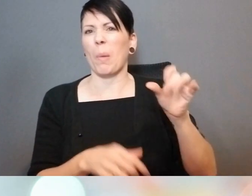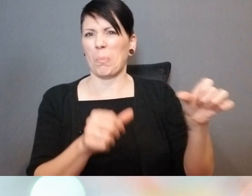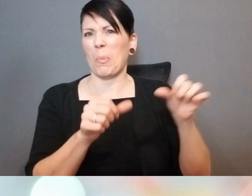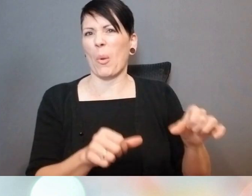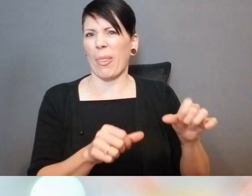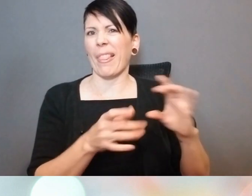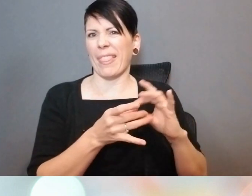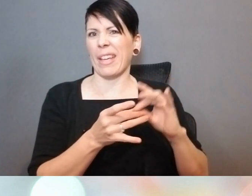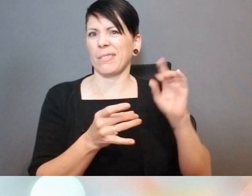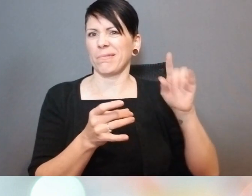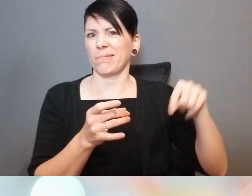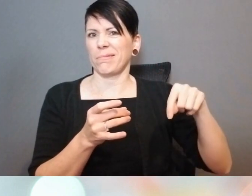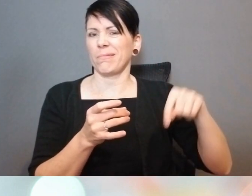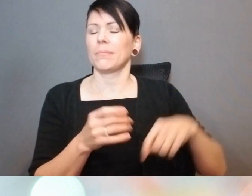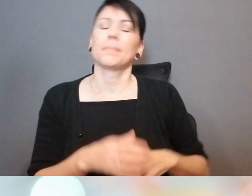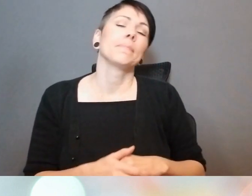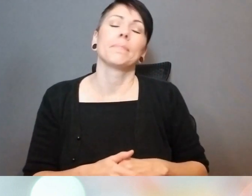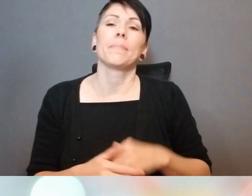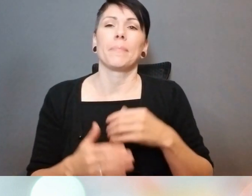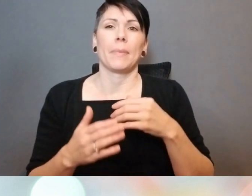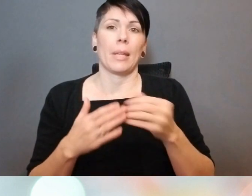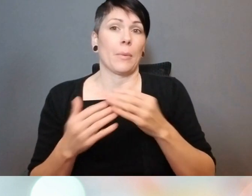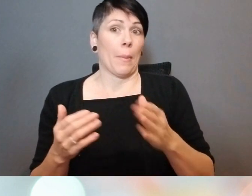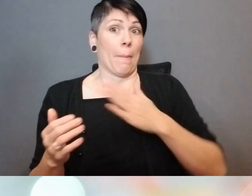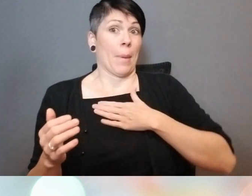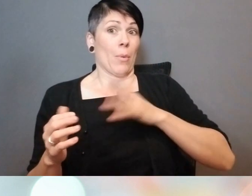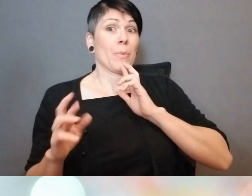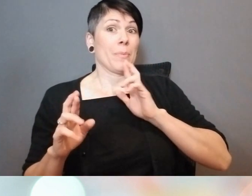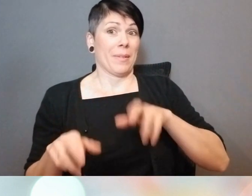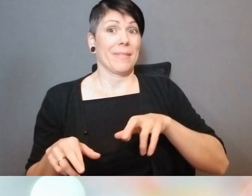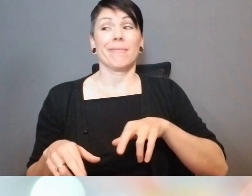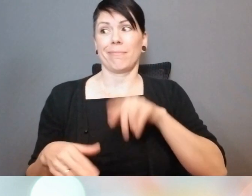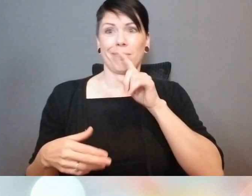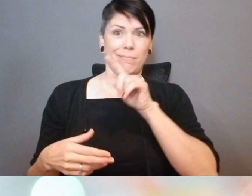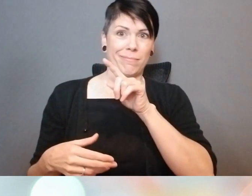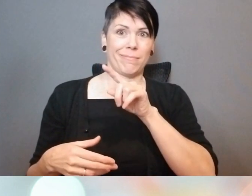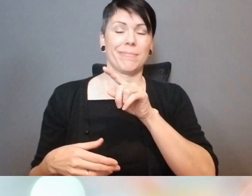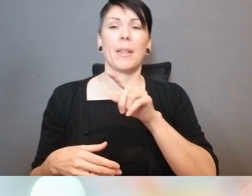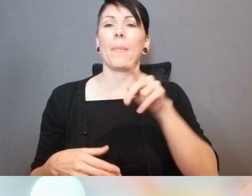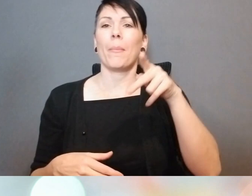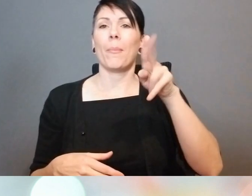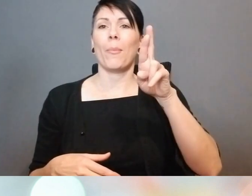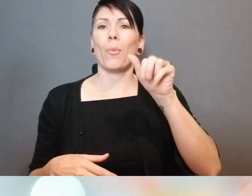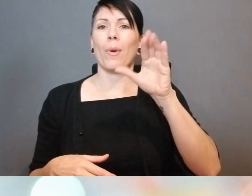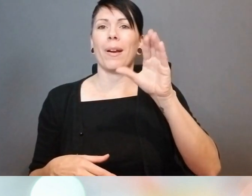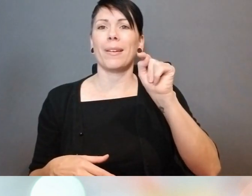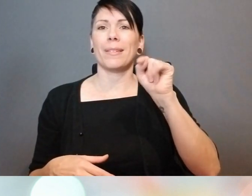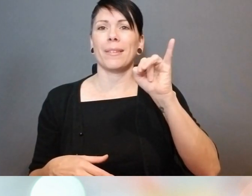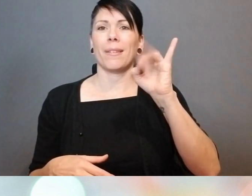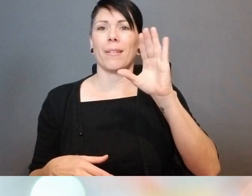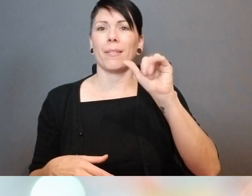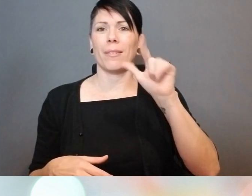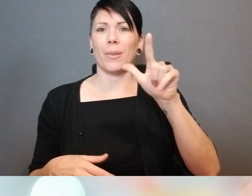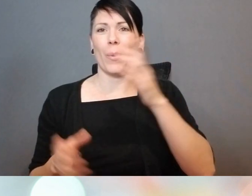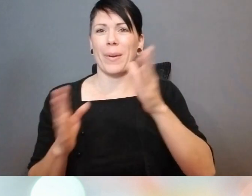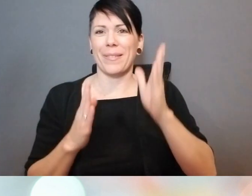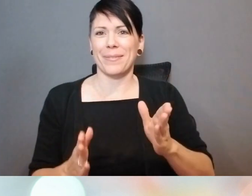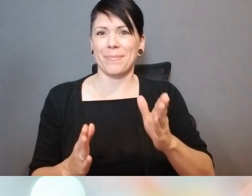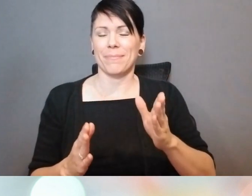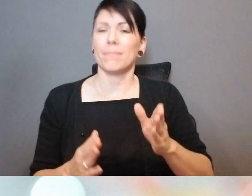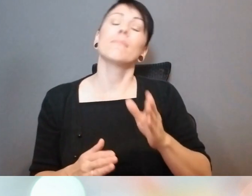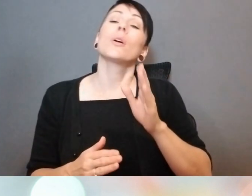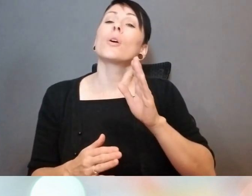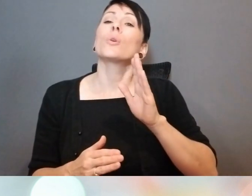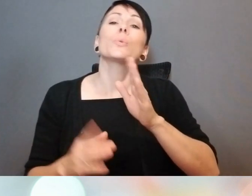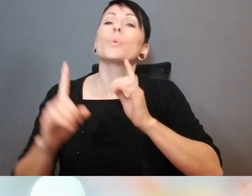on. In the interest of accessibility, I'm going to go ahead and read this description. It is the Practical Organizer. It says, this is me,